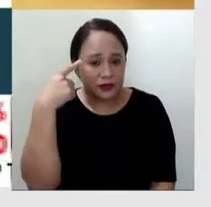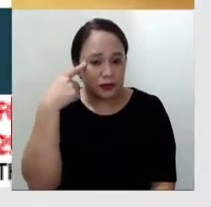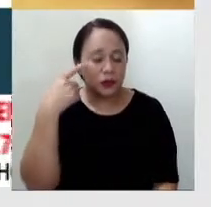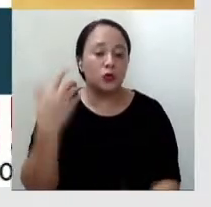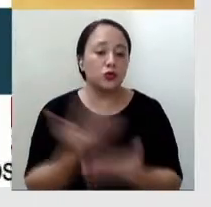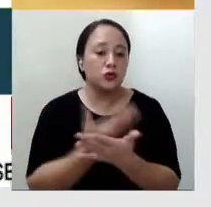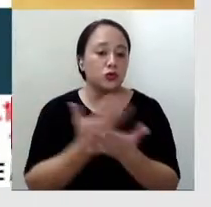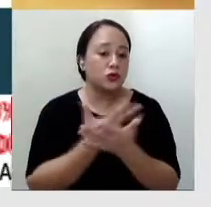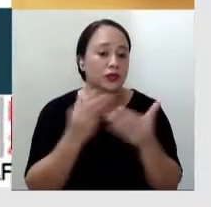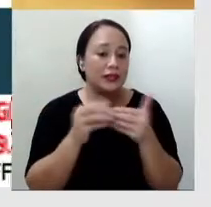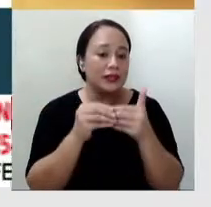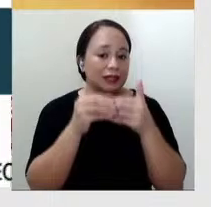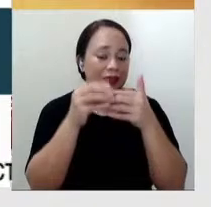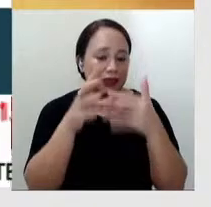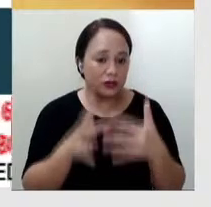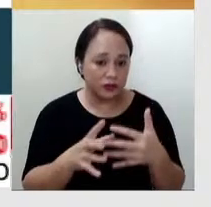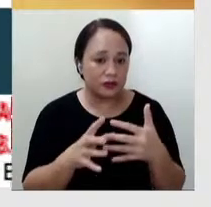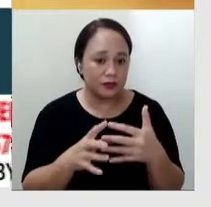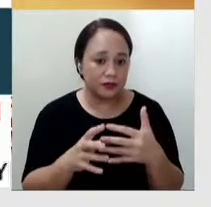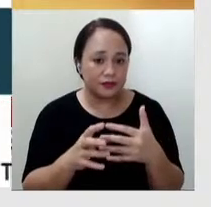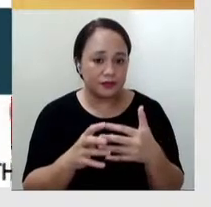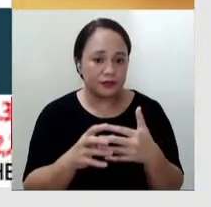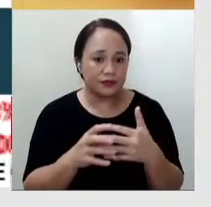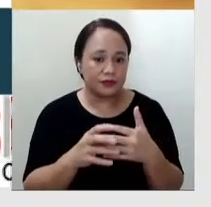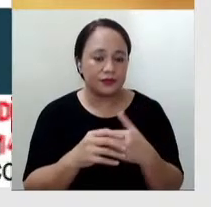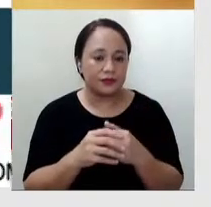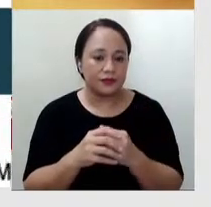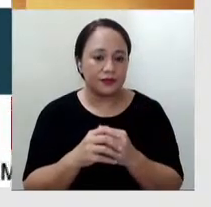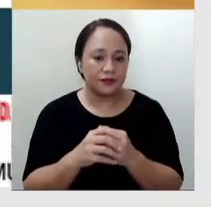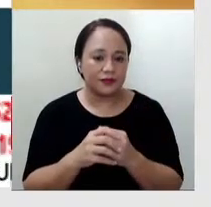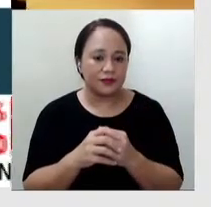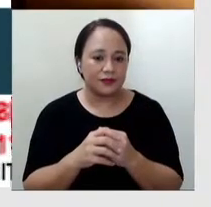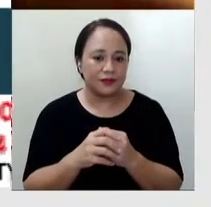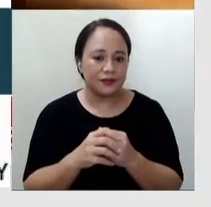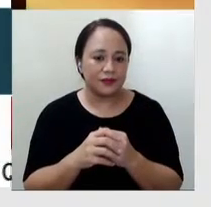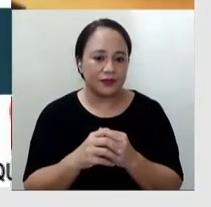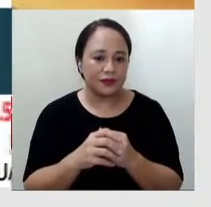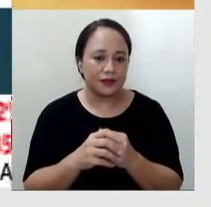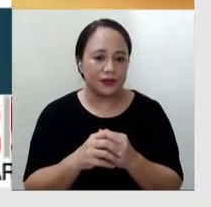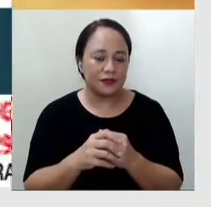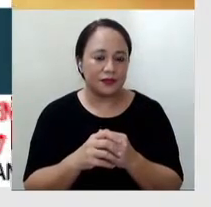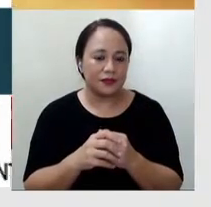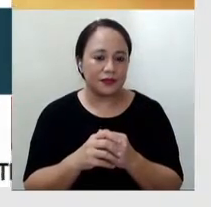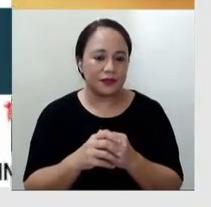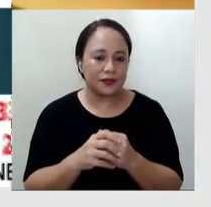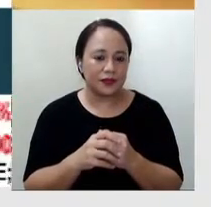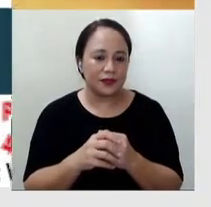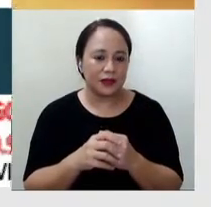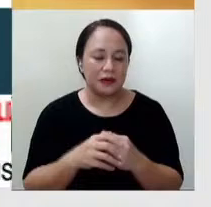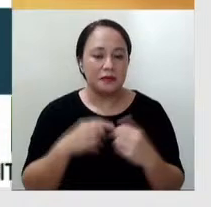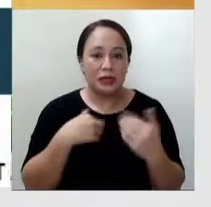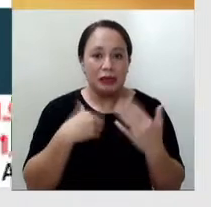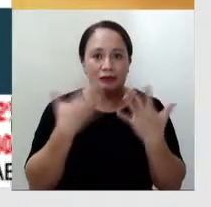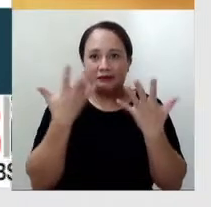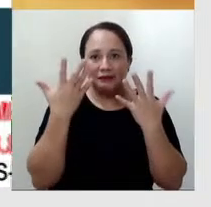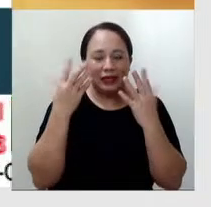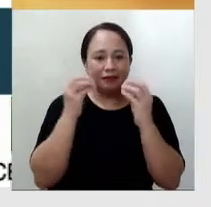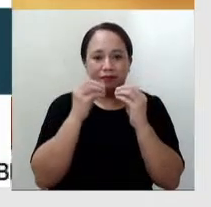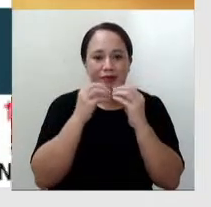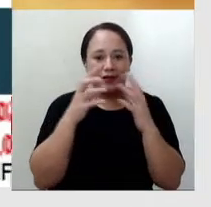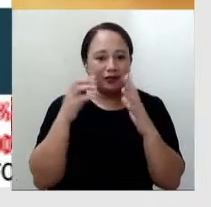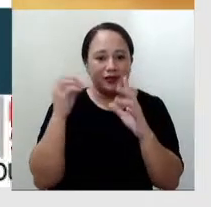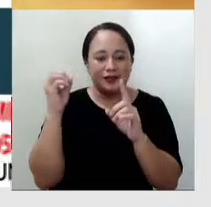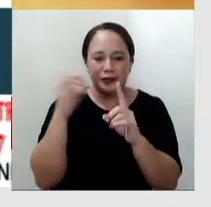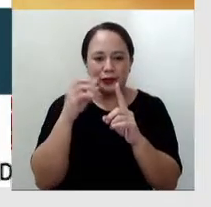a new leadership, and you know, I'm not as educated on